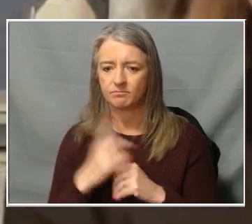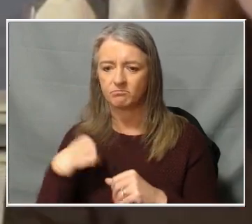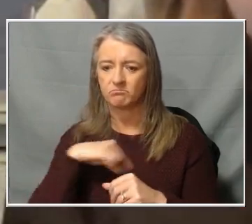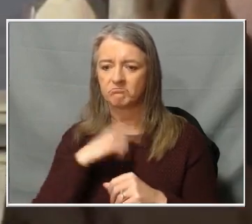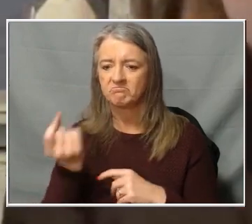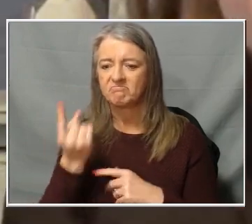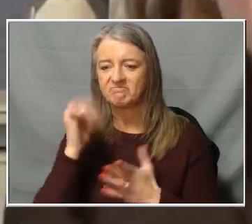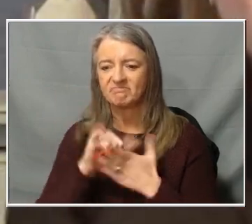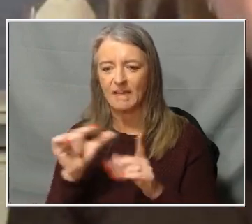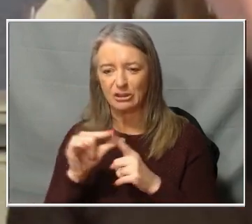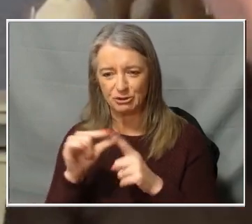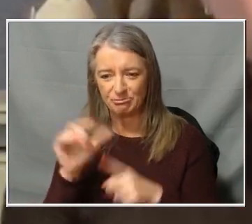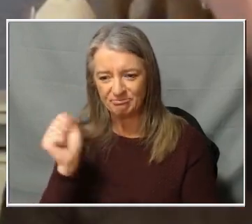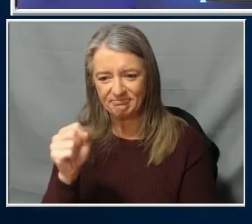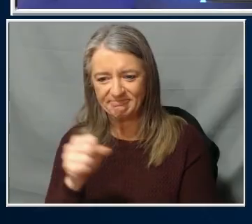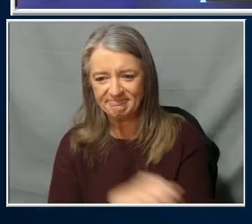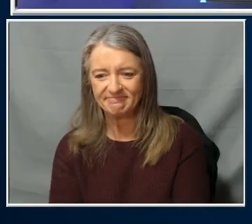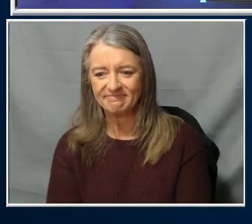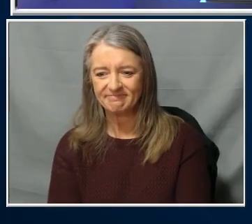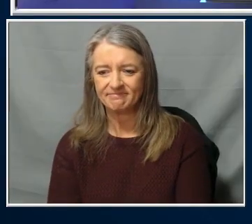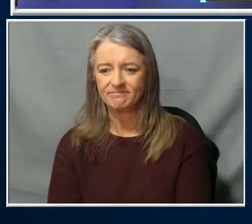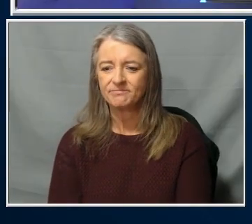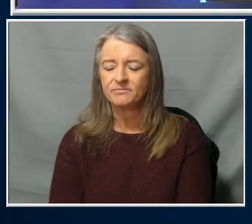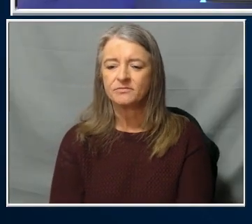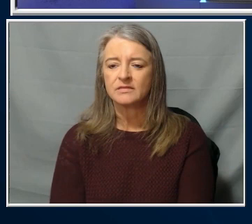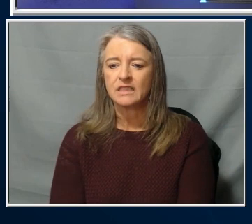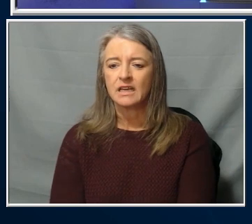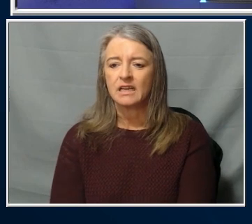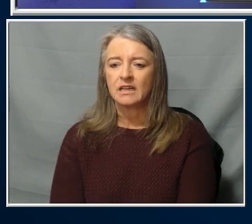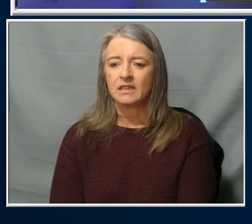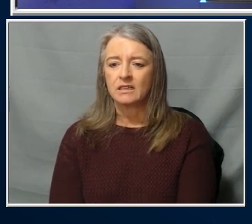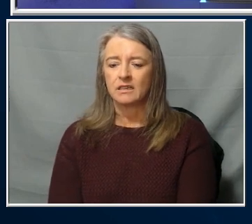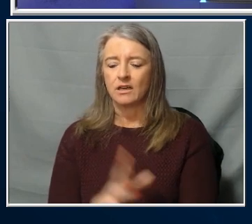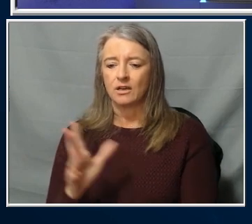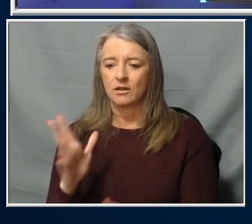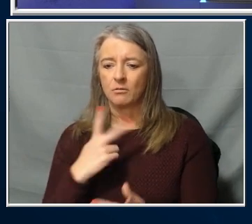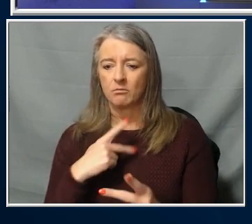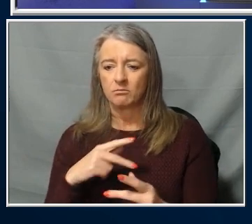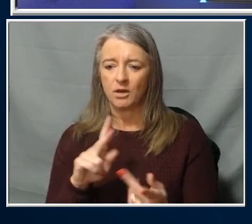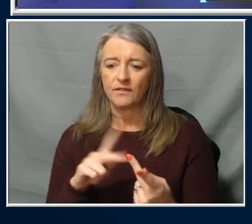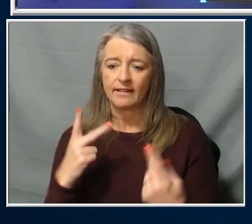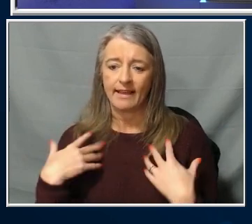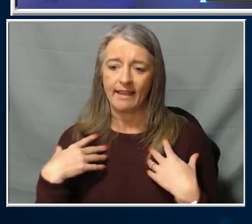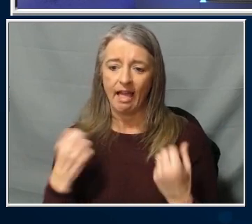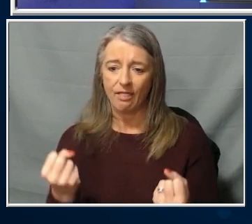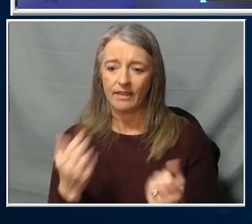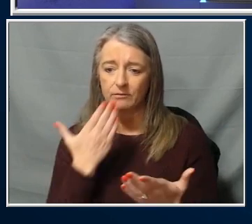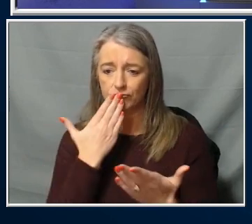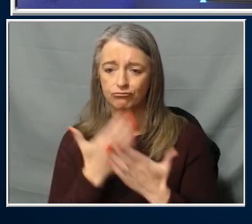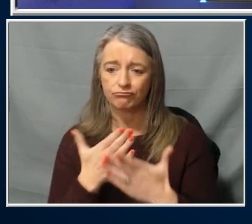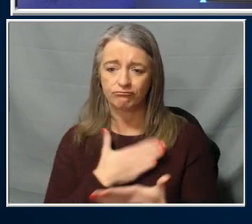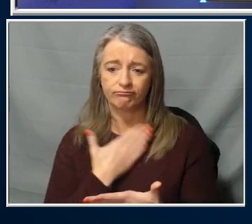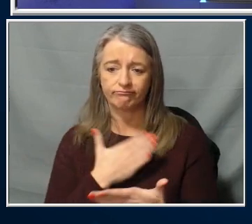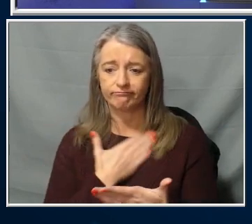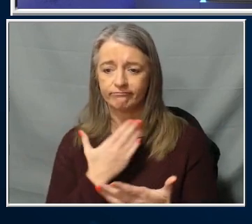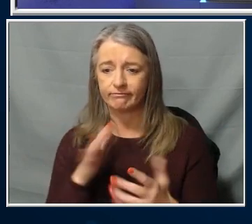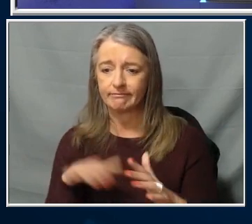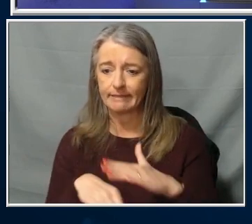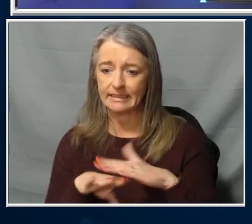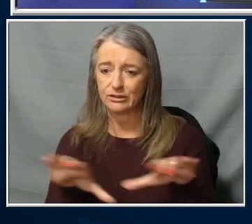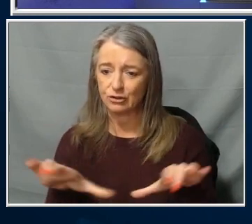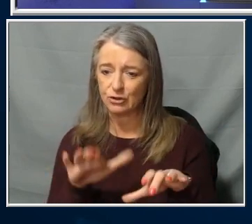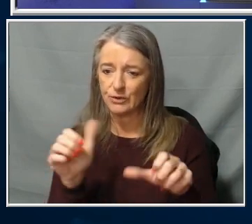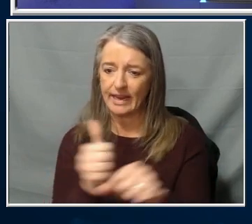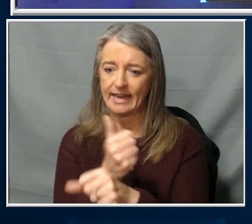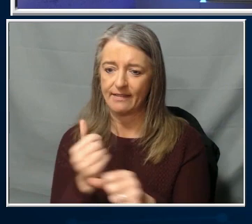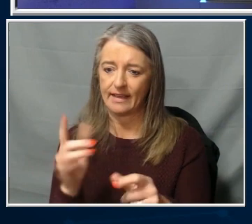understand. Yes, exactly. She calls it a noodle. But yeah, no, she's perfectly healthy, perfectly happy, and can basically do anything anyone